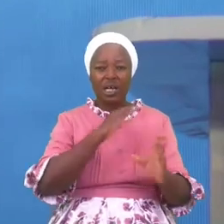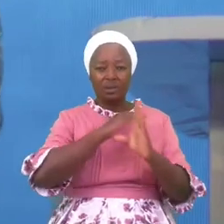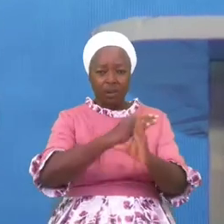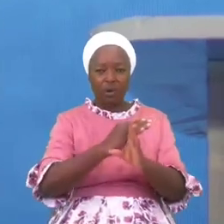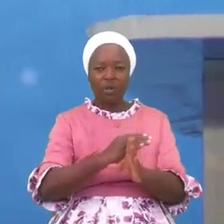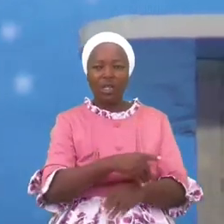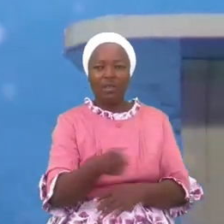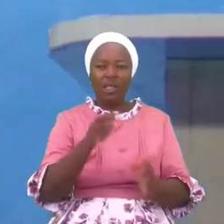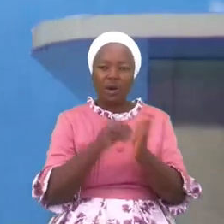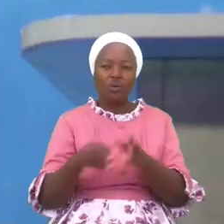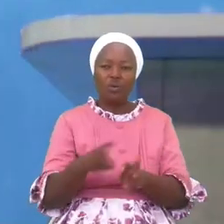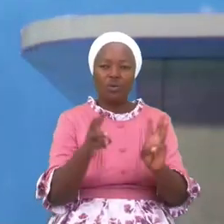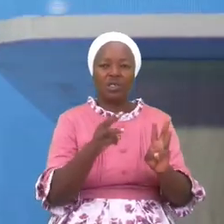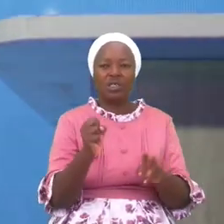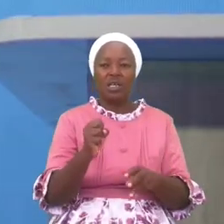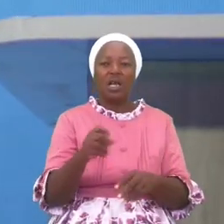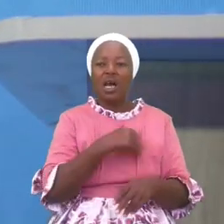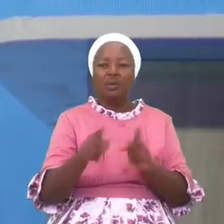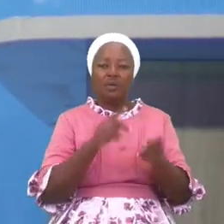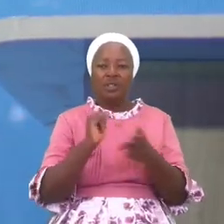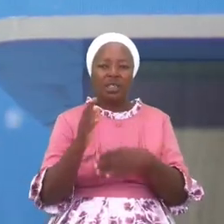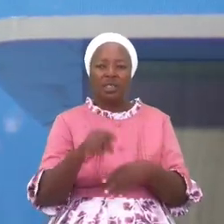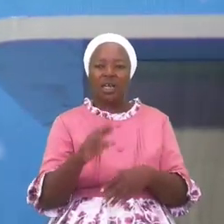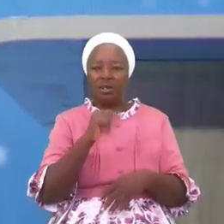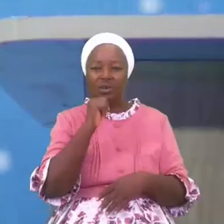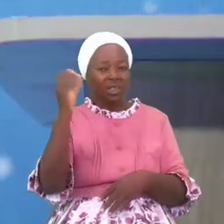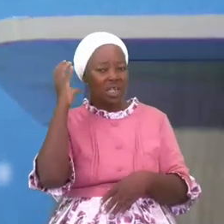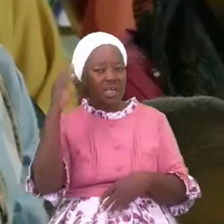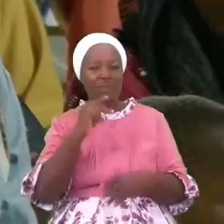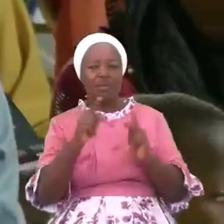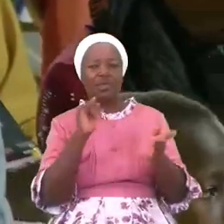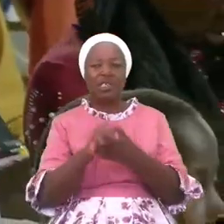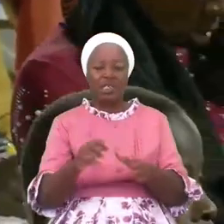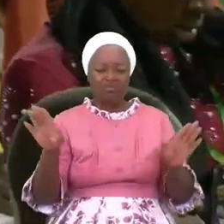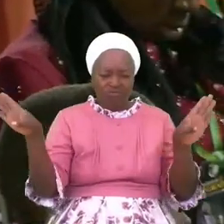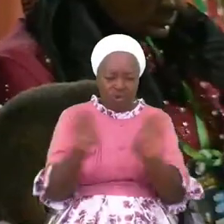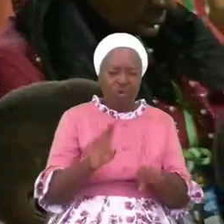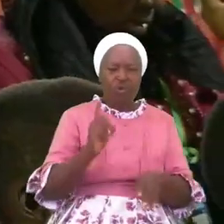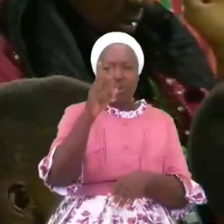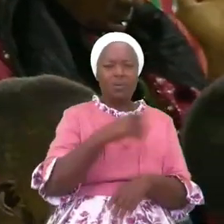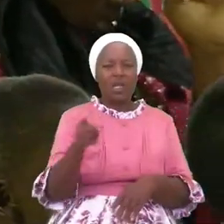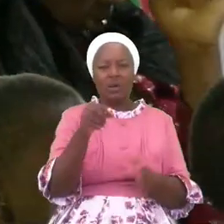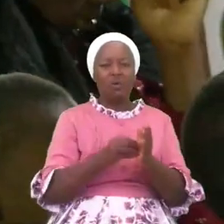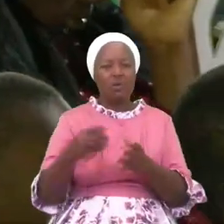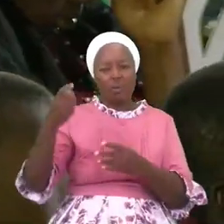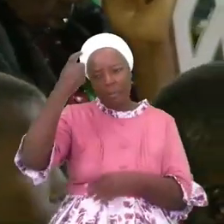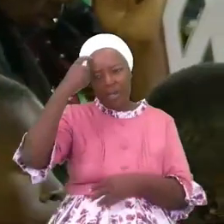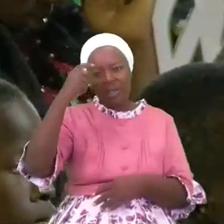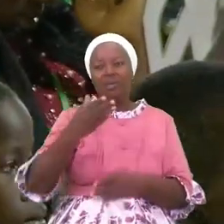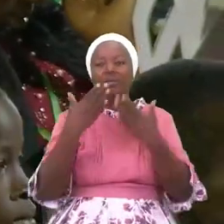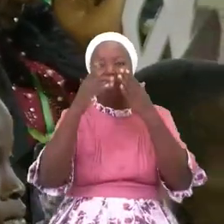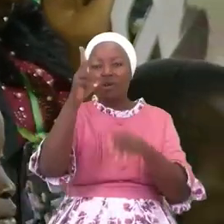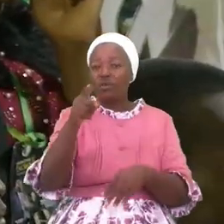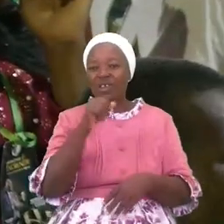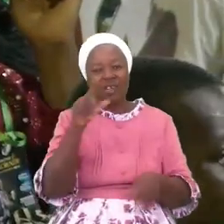are the people that sealed their own minds. Thank God you are not like that. Yeah. You hear,